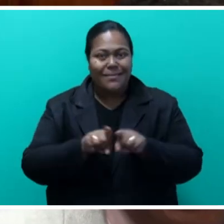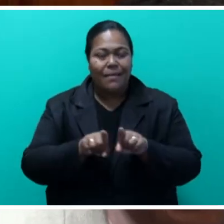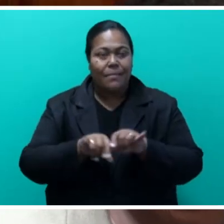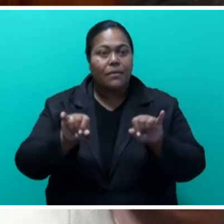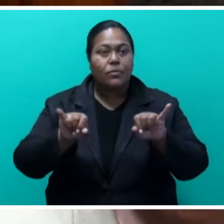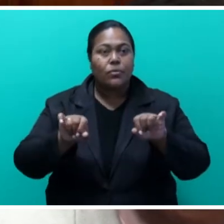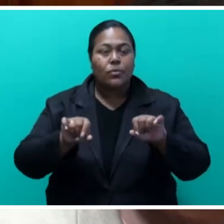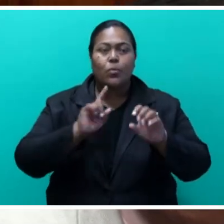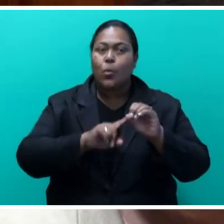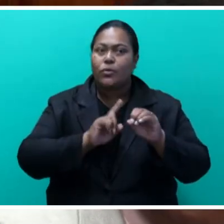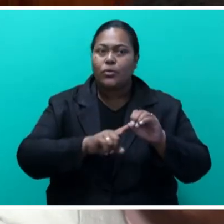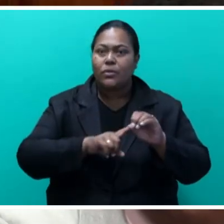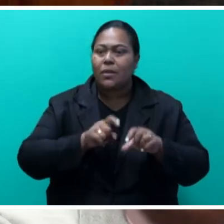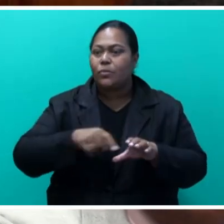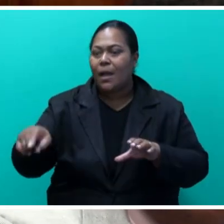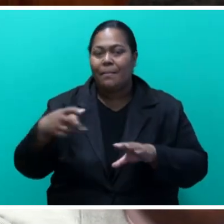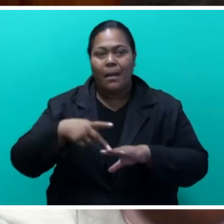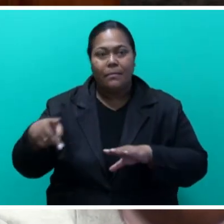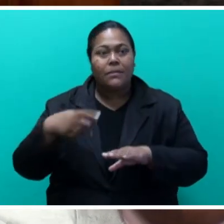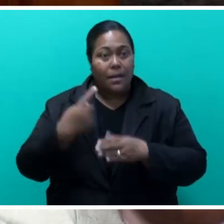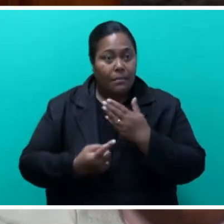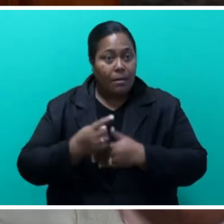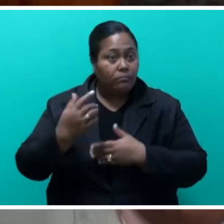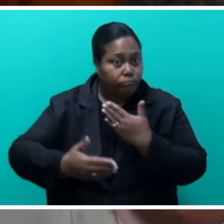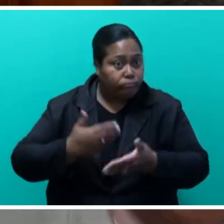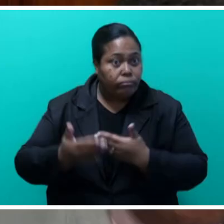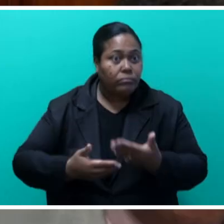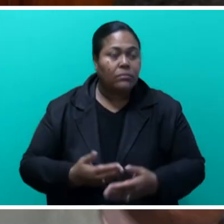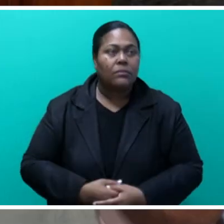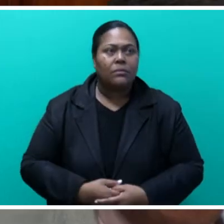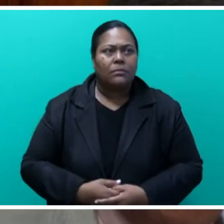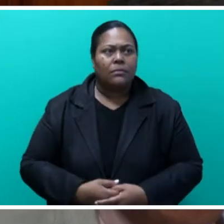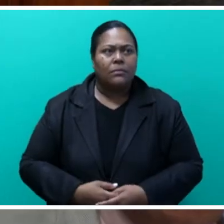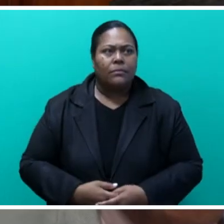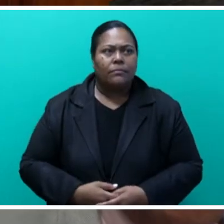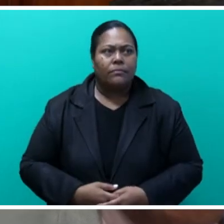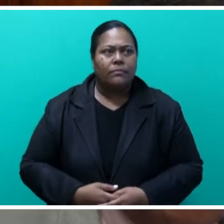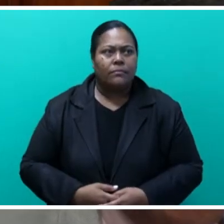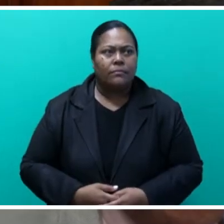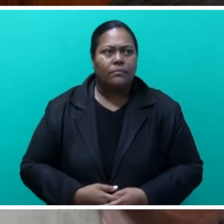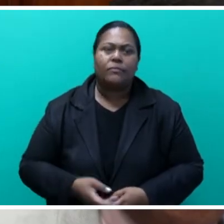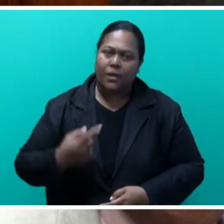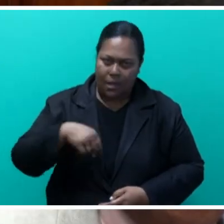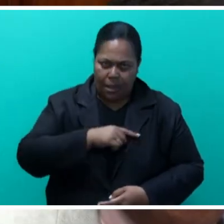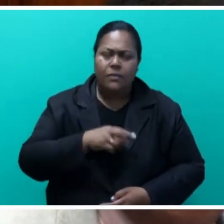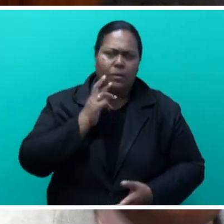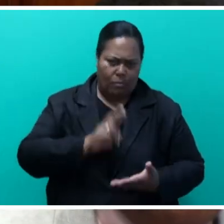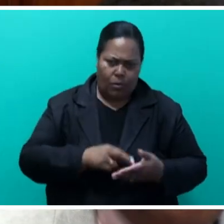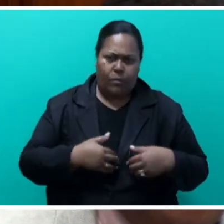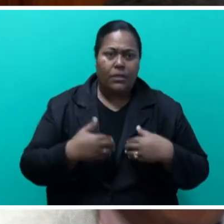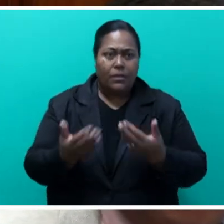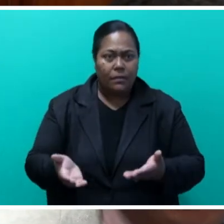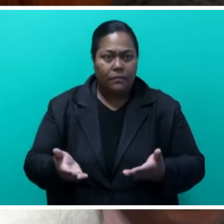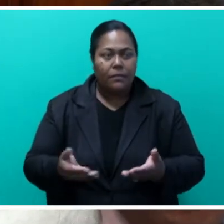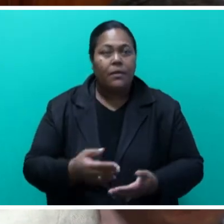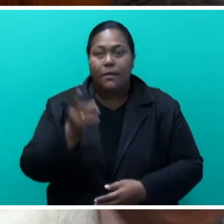questions raised outside Parliament. Despite us giving several progress reports,